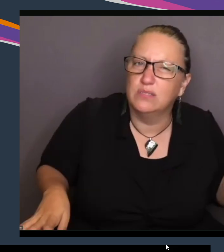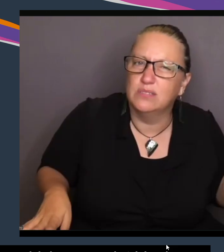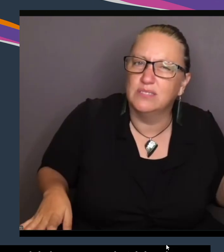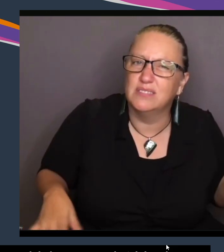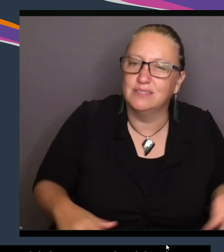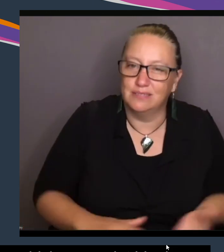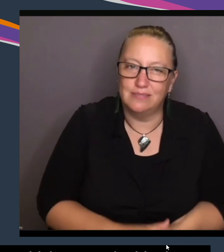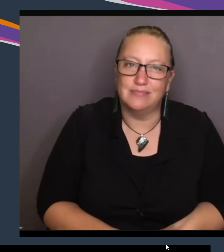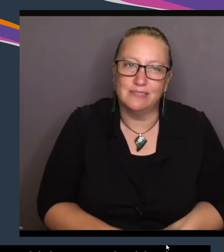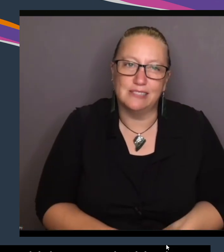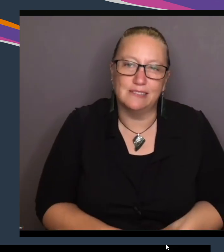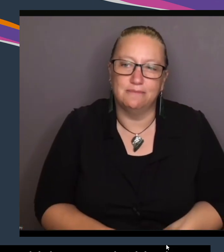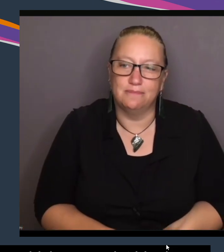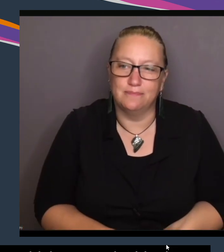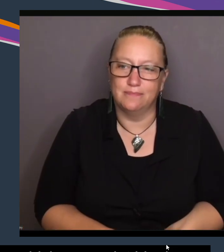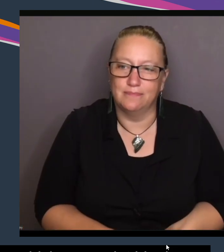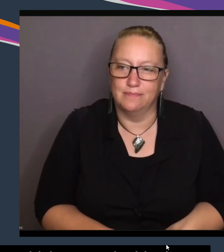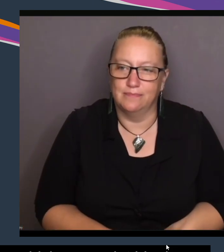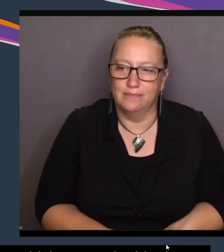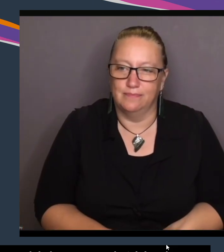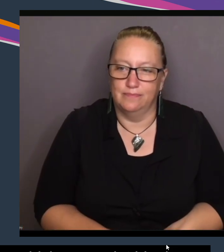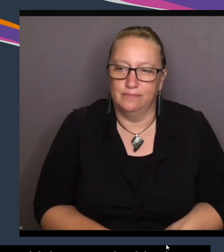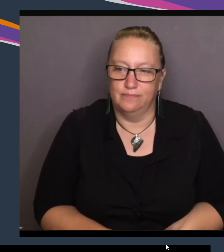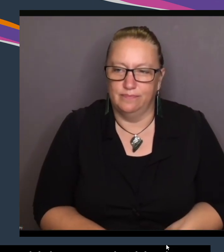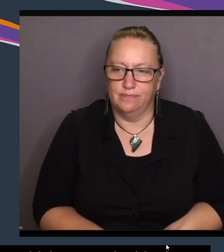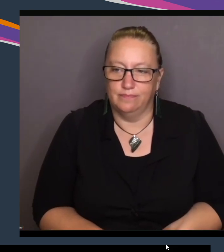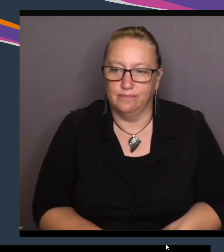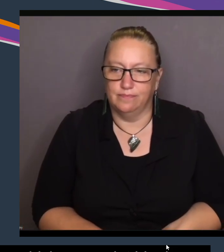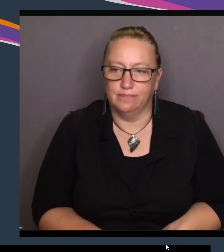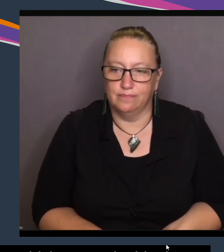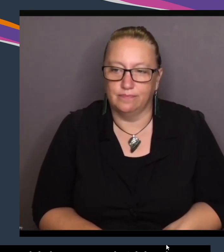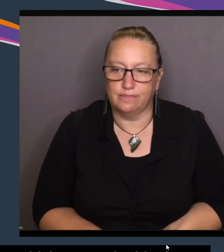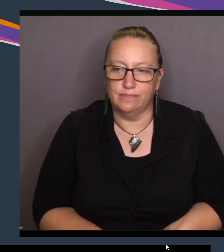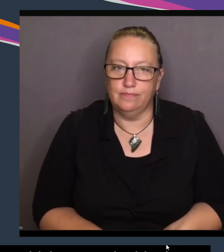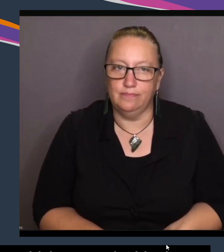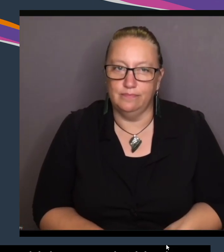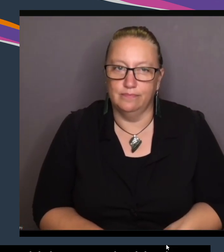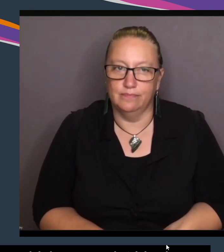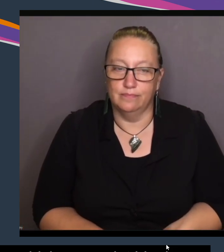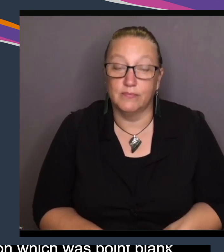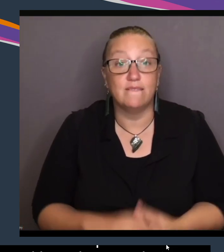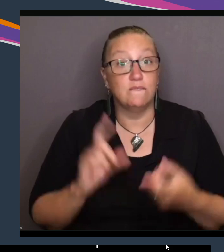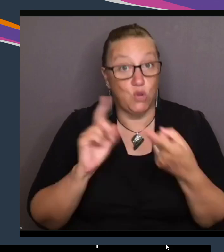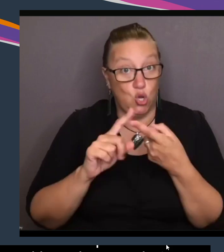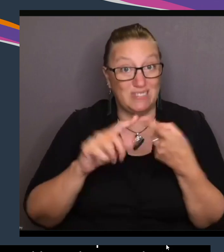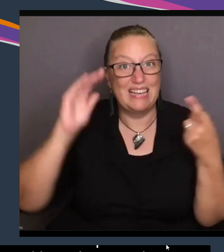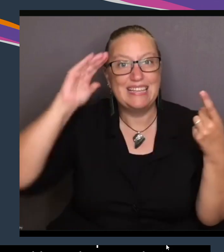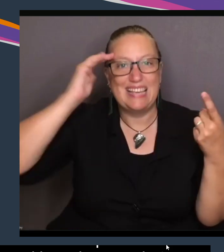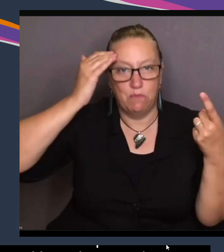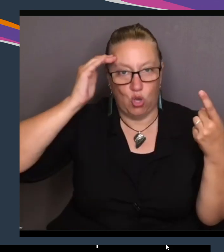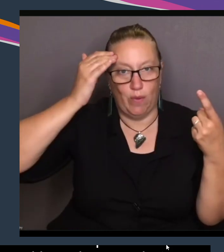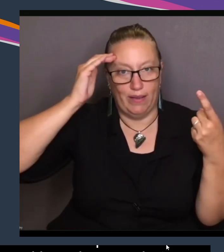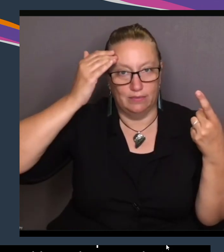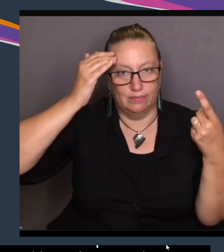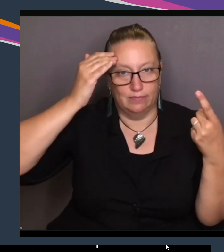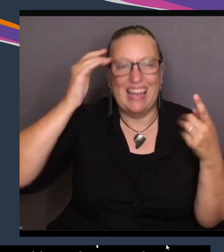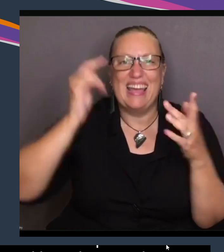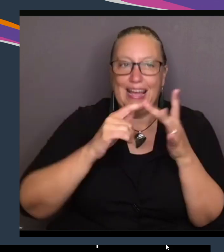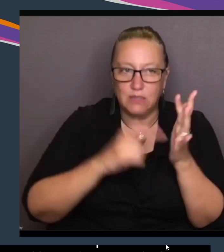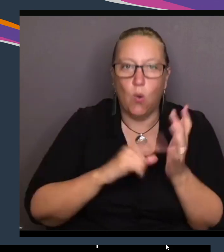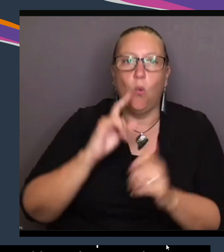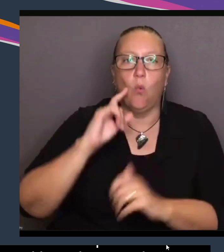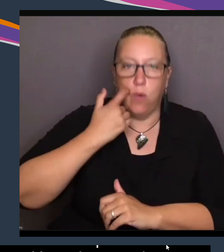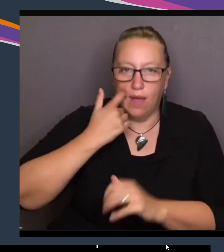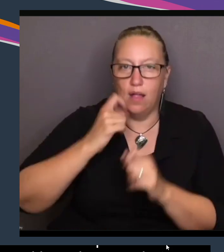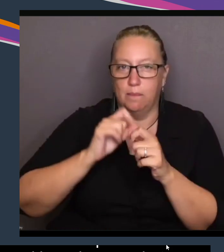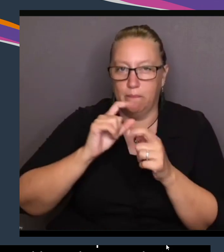Keep going. it'll be hard. But when you think